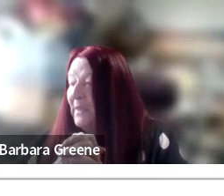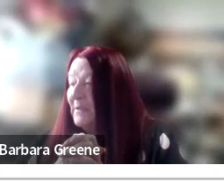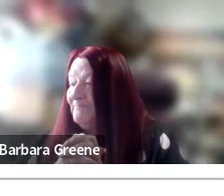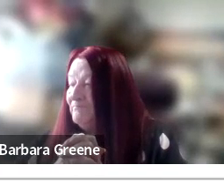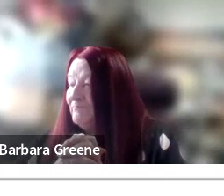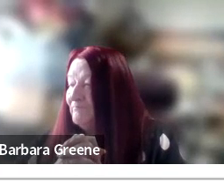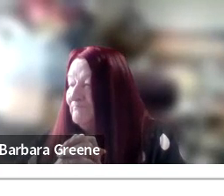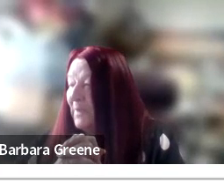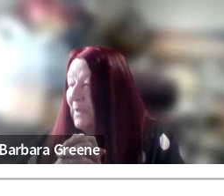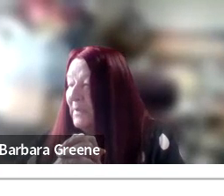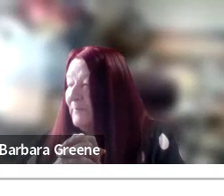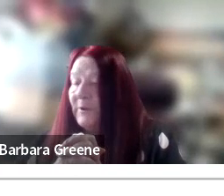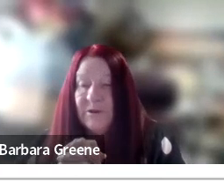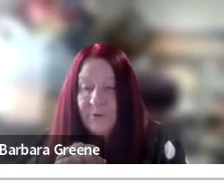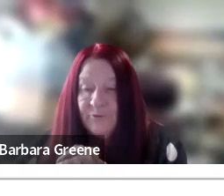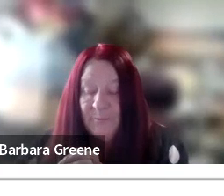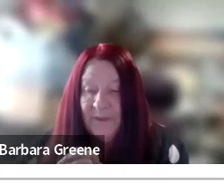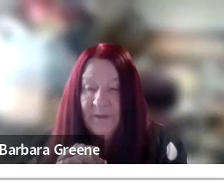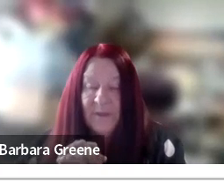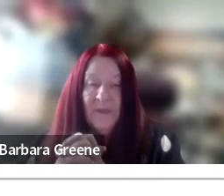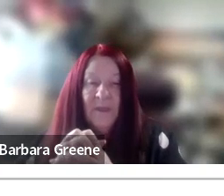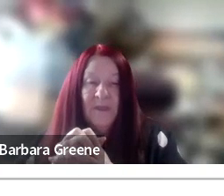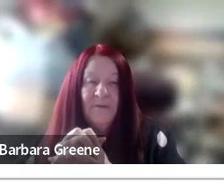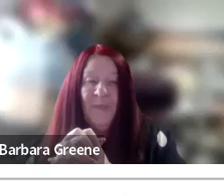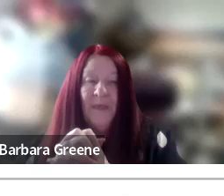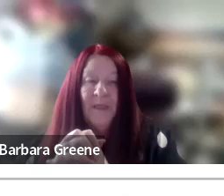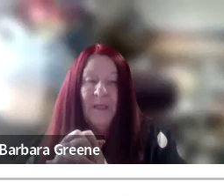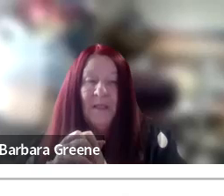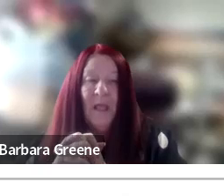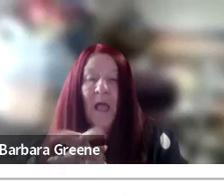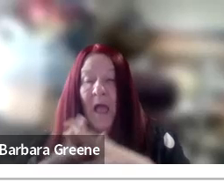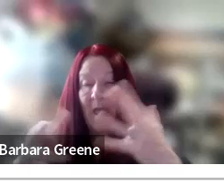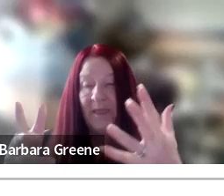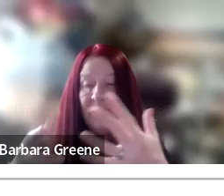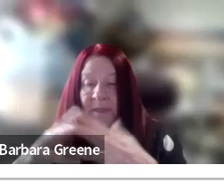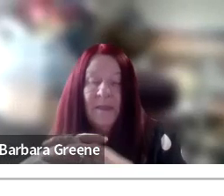became very clear to me is that